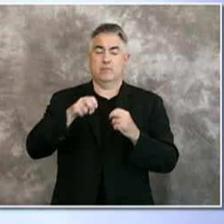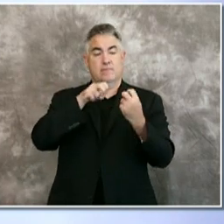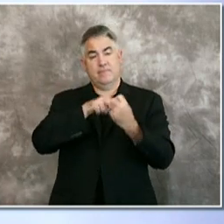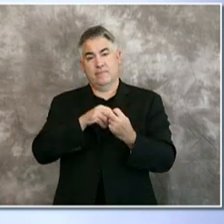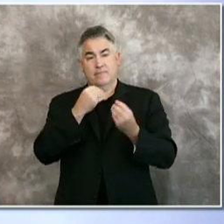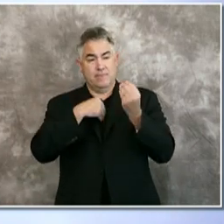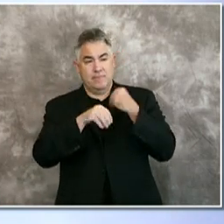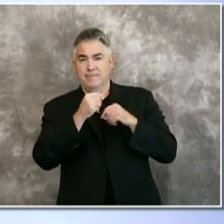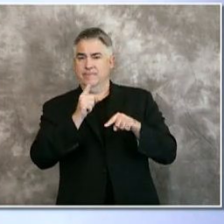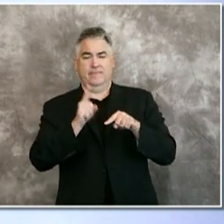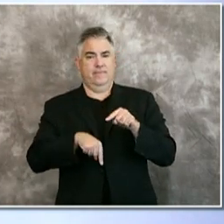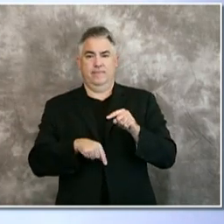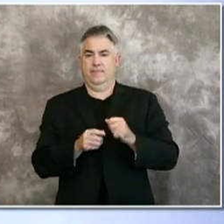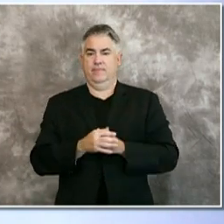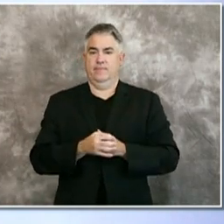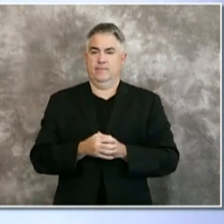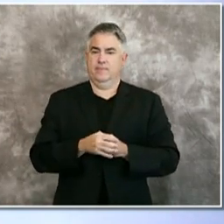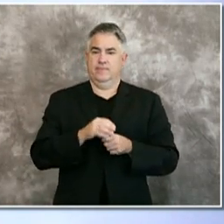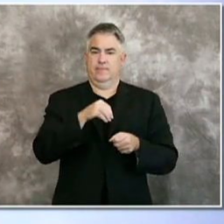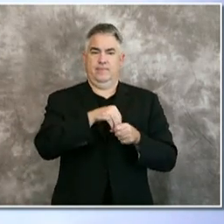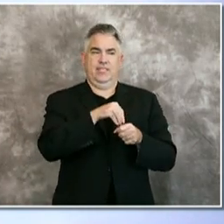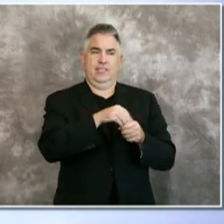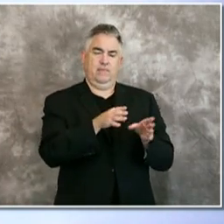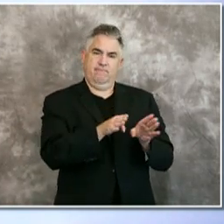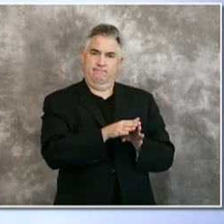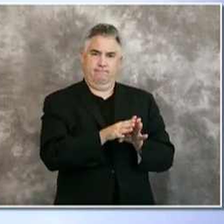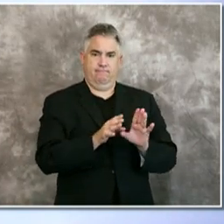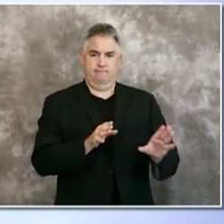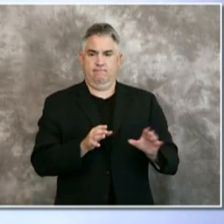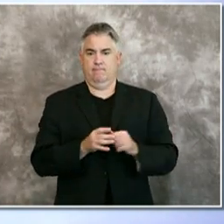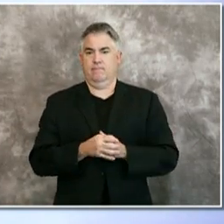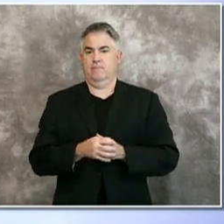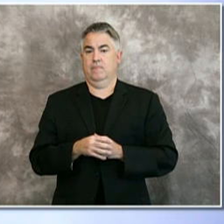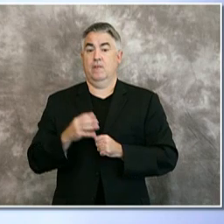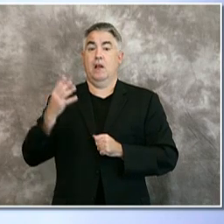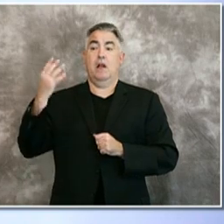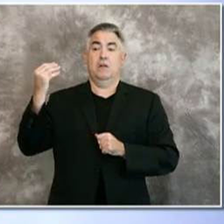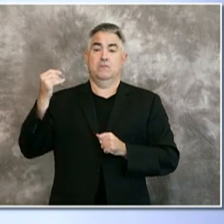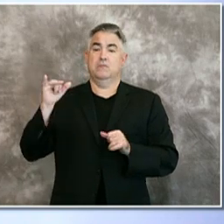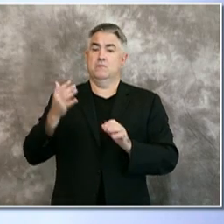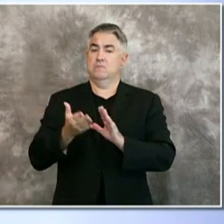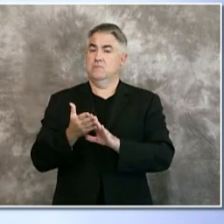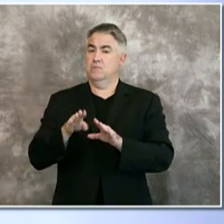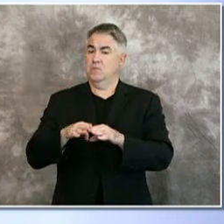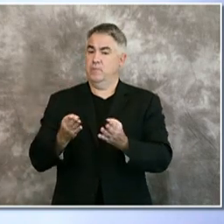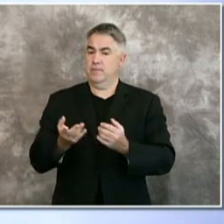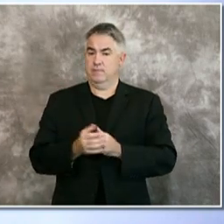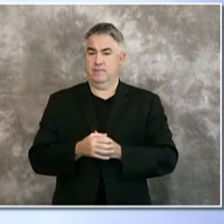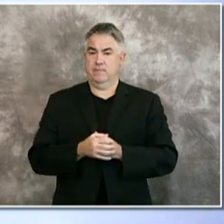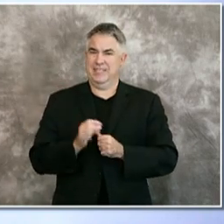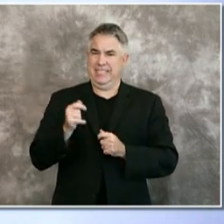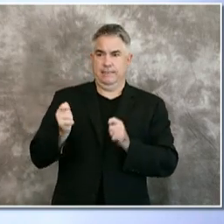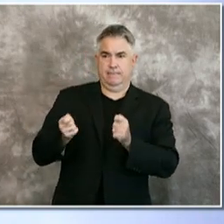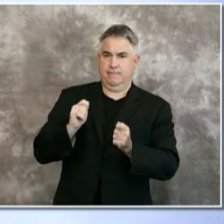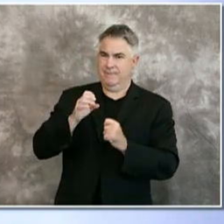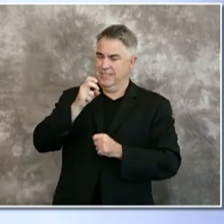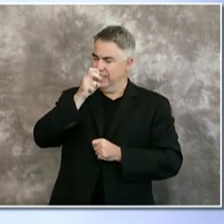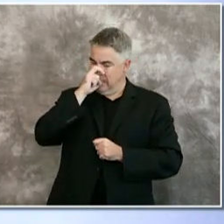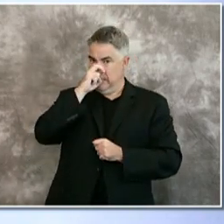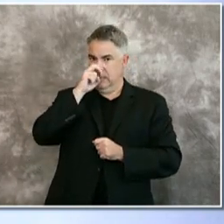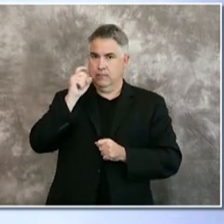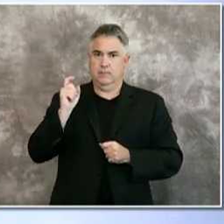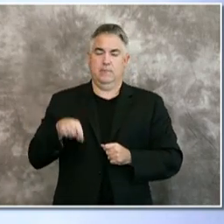indoor operations, but are allowed to have outdoor operations with all appropriate modifications that have been